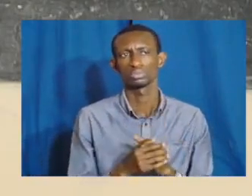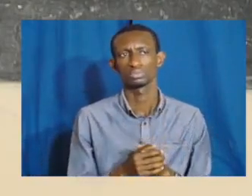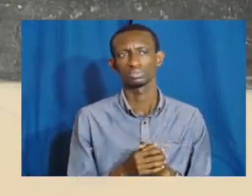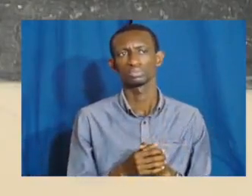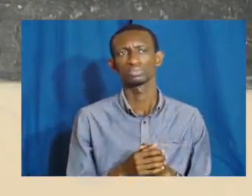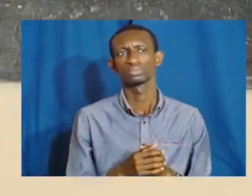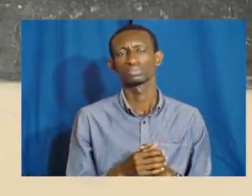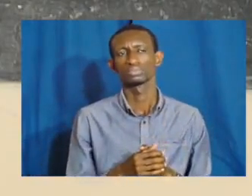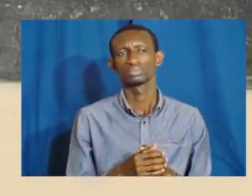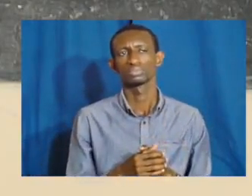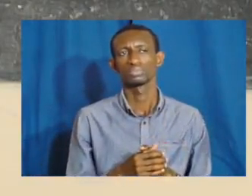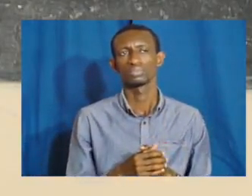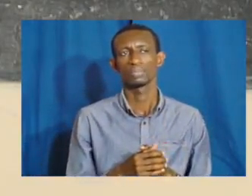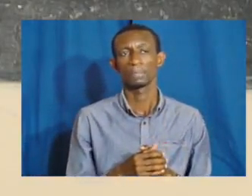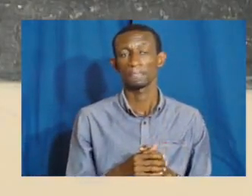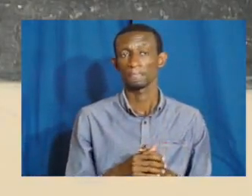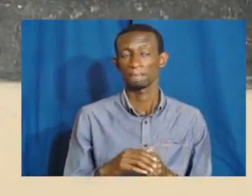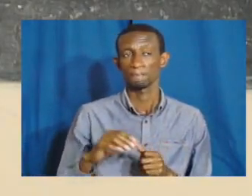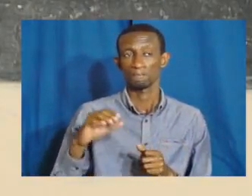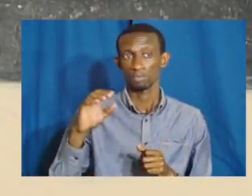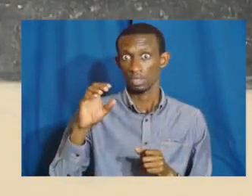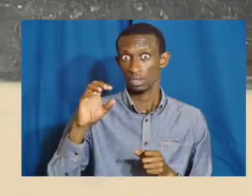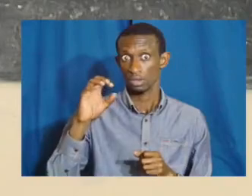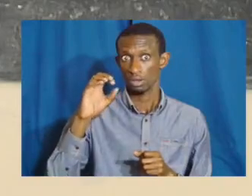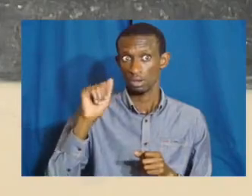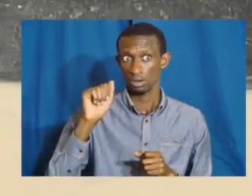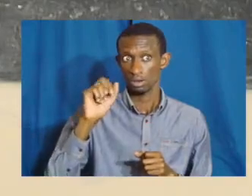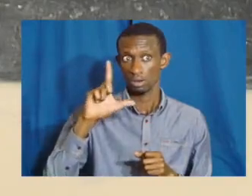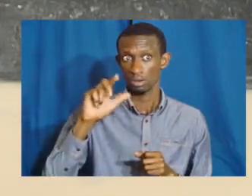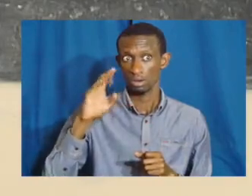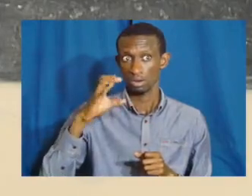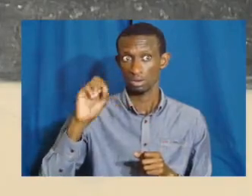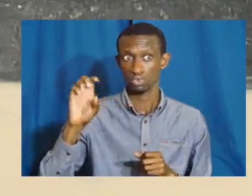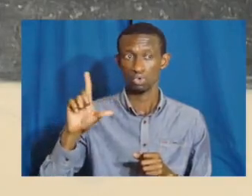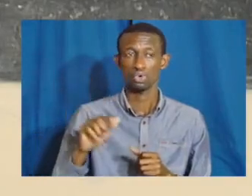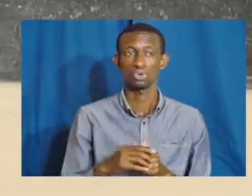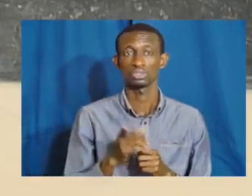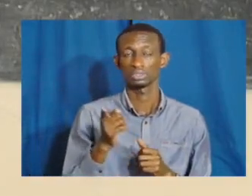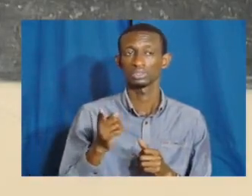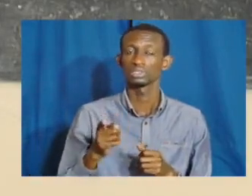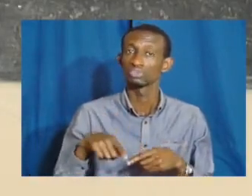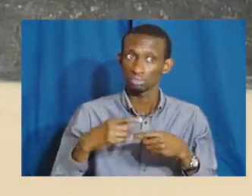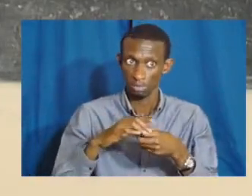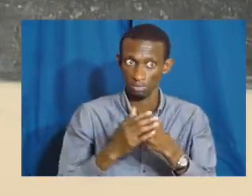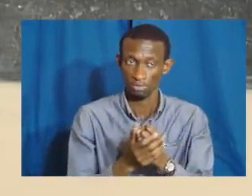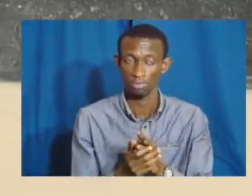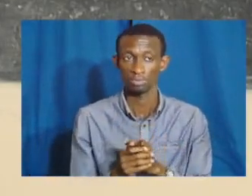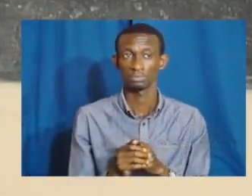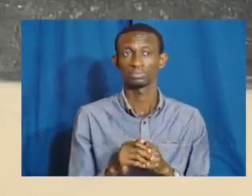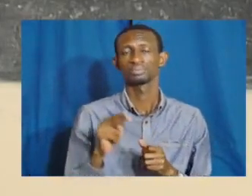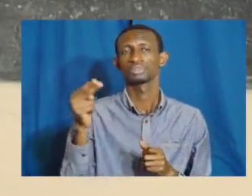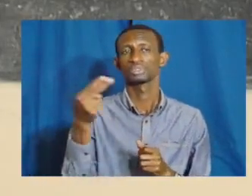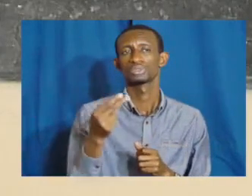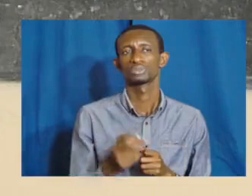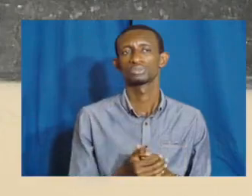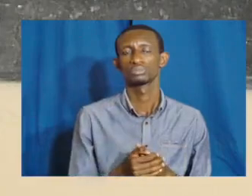of an alcohol. So this one will form an hydrogen. This is a hydrogen bond that will